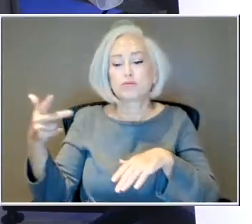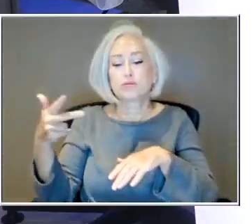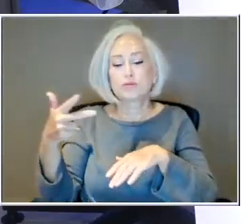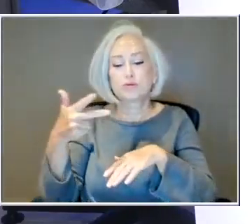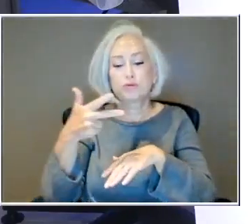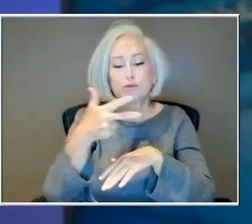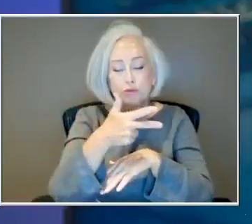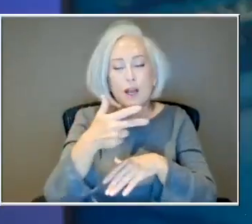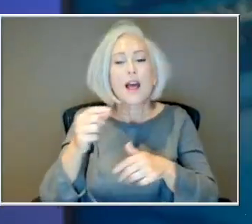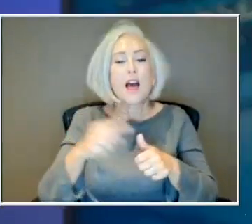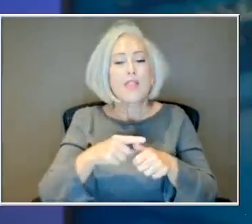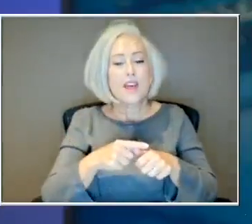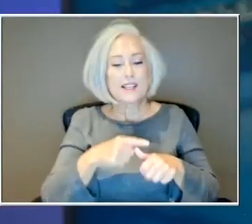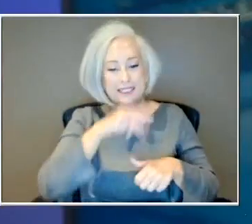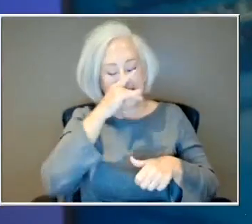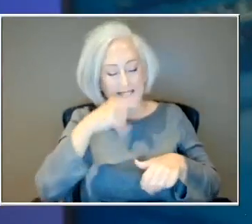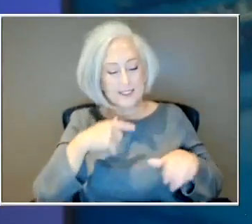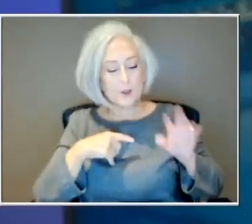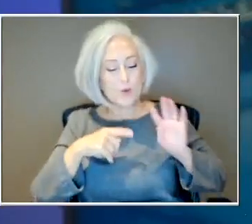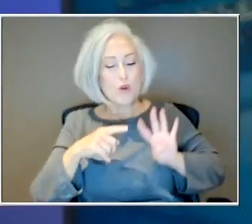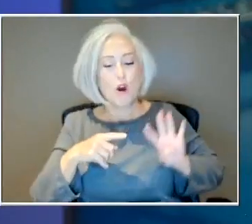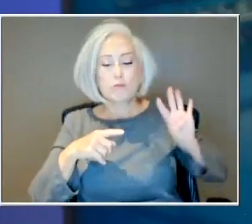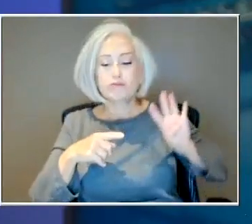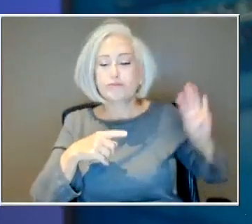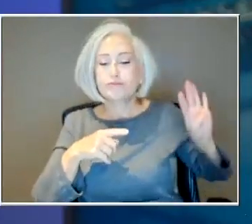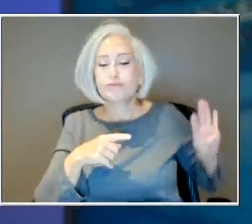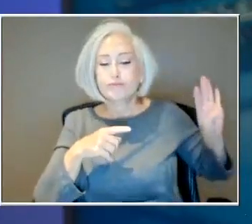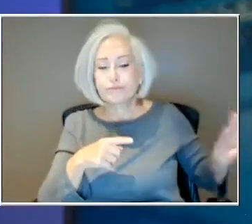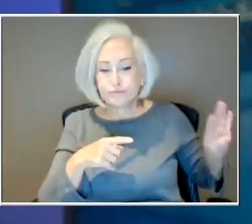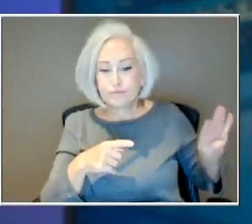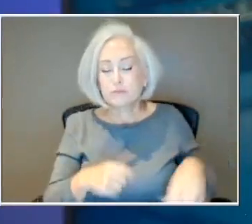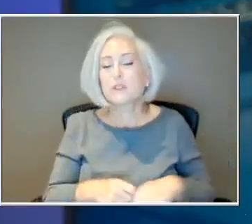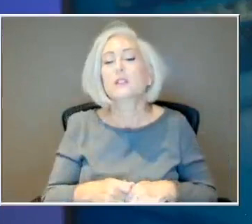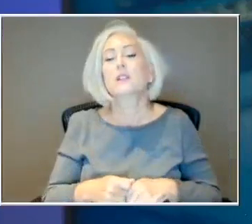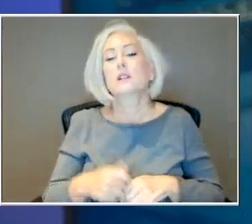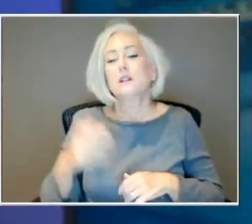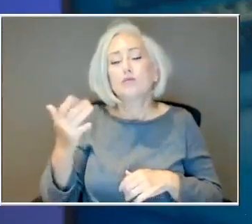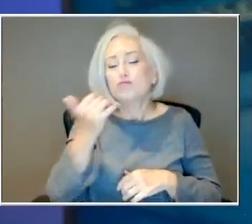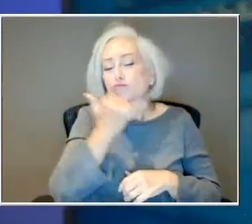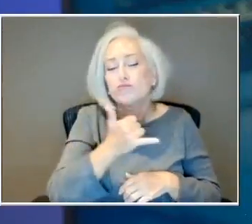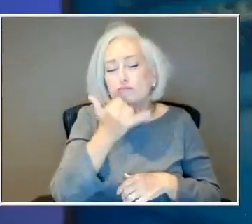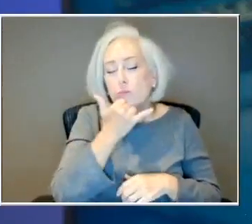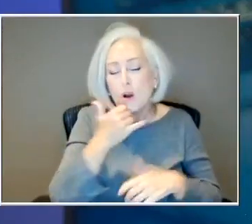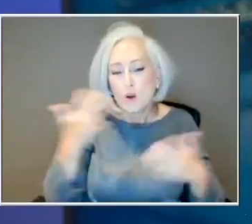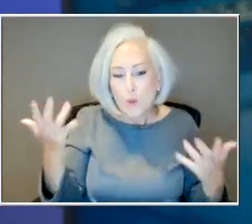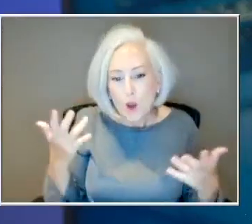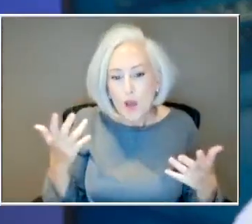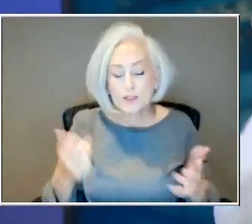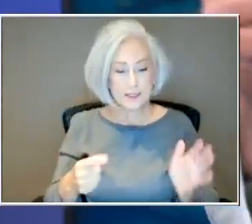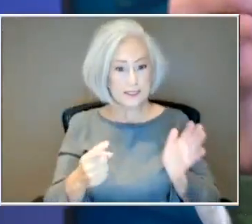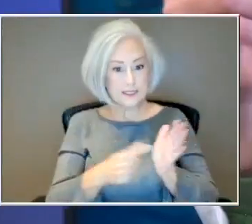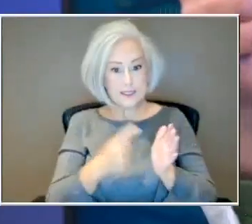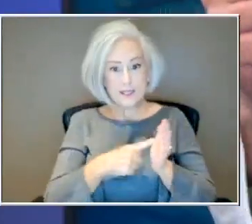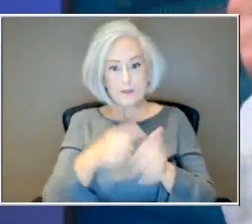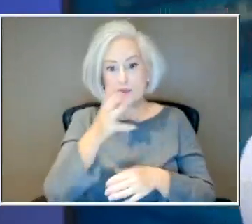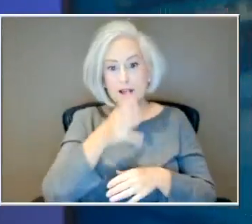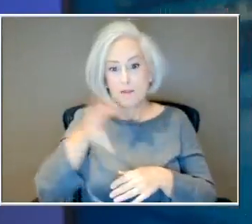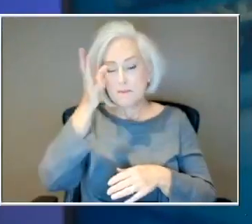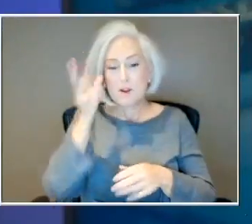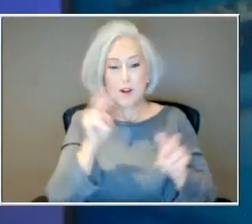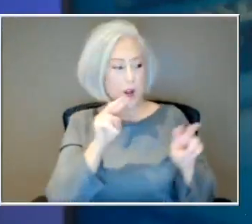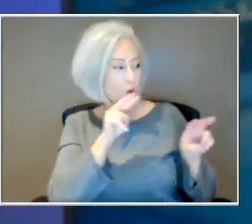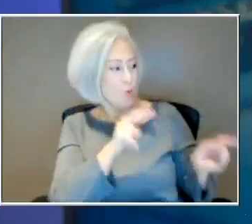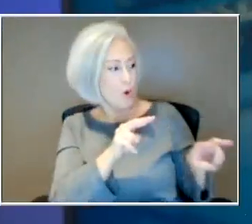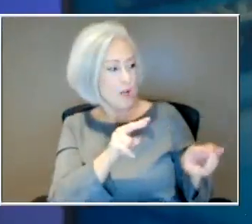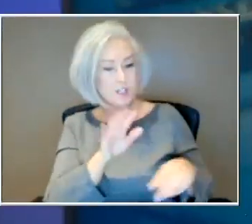that? Well, I think there's probably that a lot of those folks who they're watching their kids, but how many of them are sitting there with their phones taking